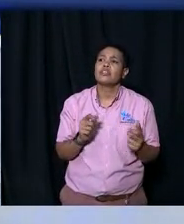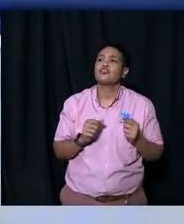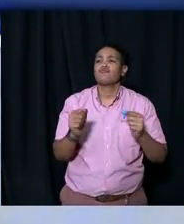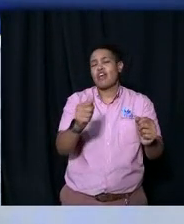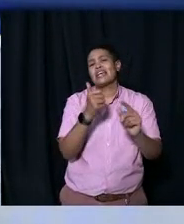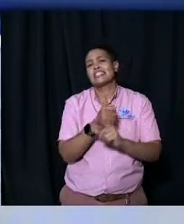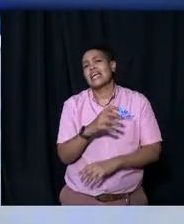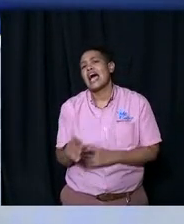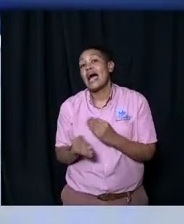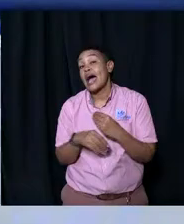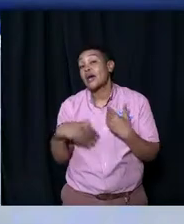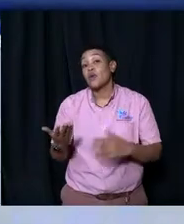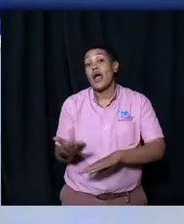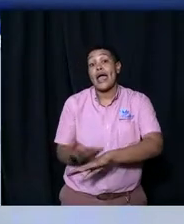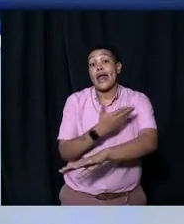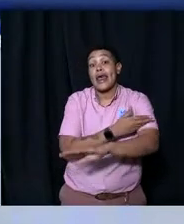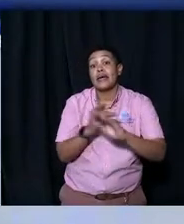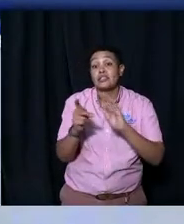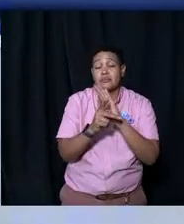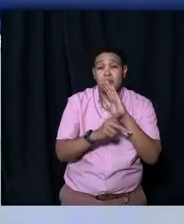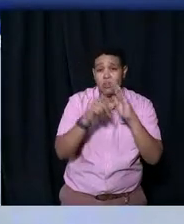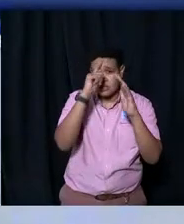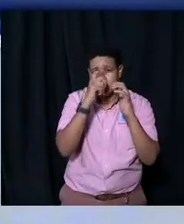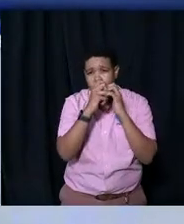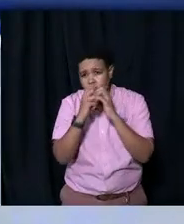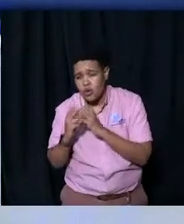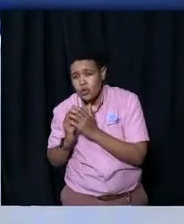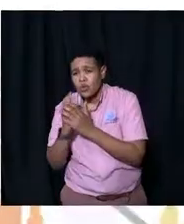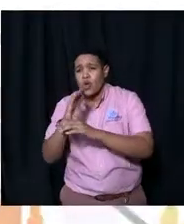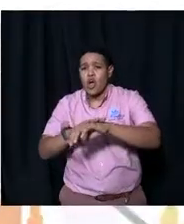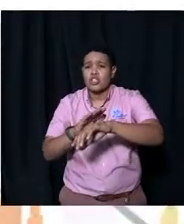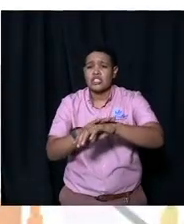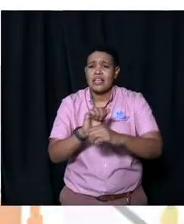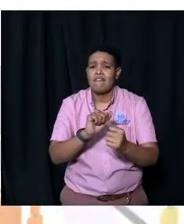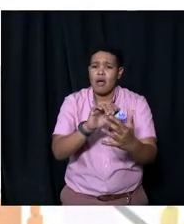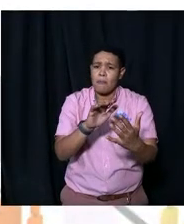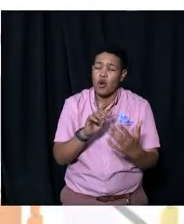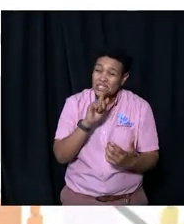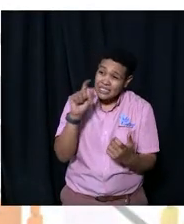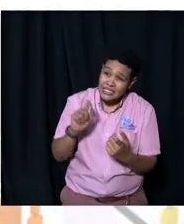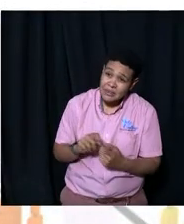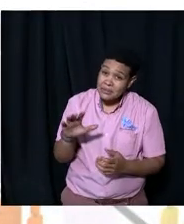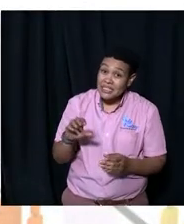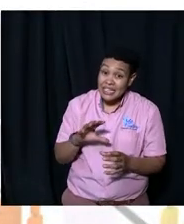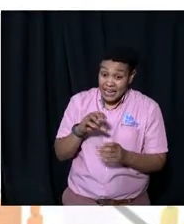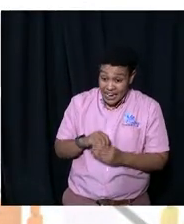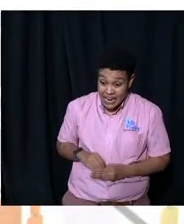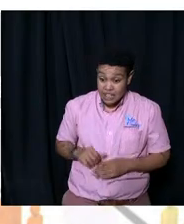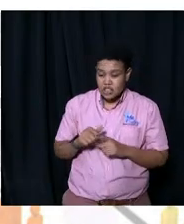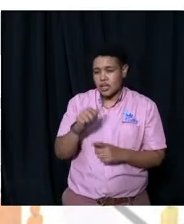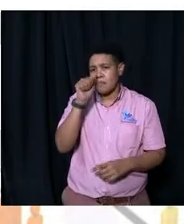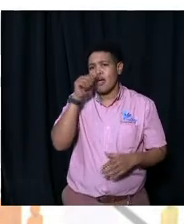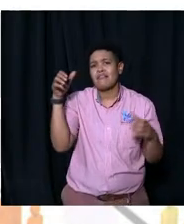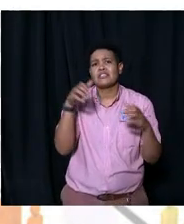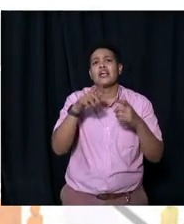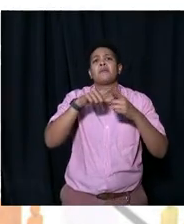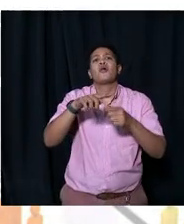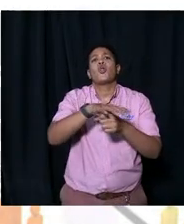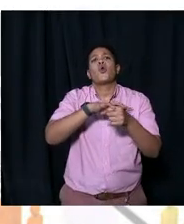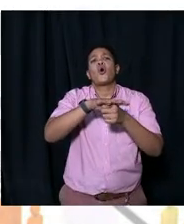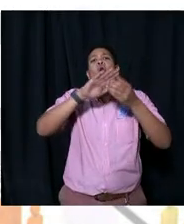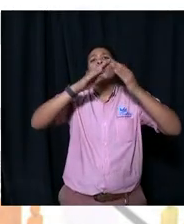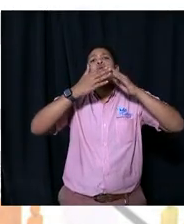strategy is to enhance policy coherence through the consultative approach, particularly engaging the private sector and local